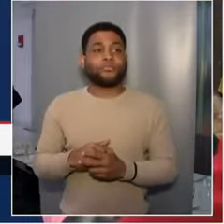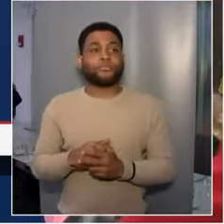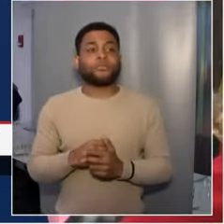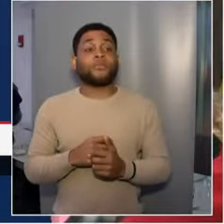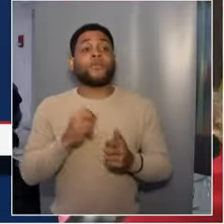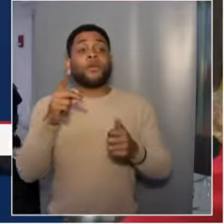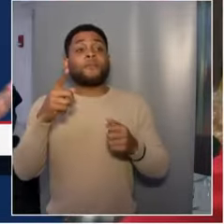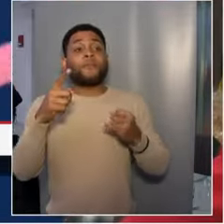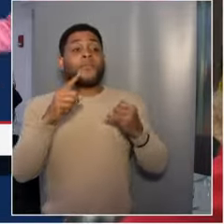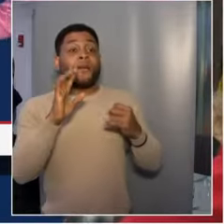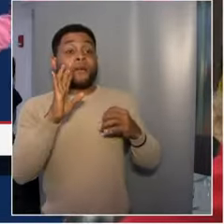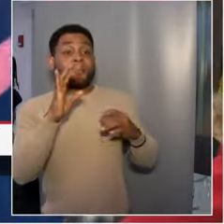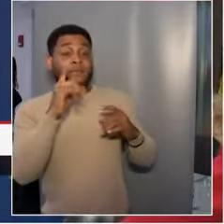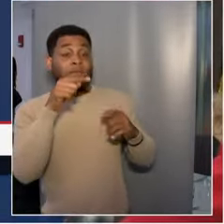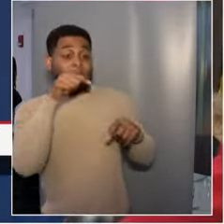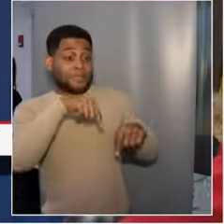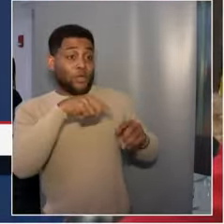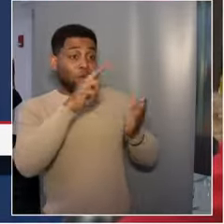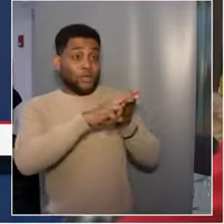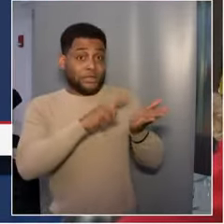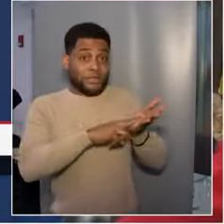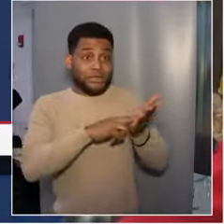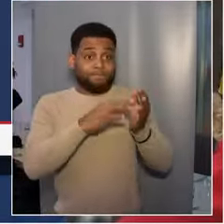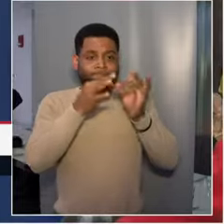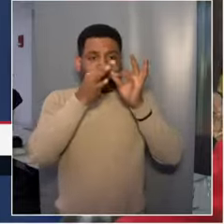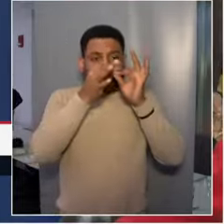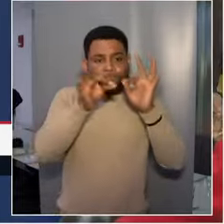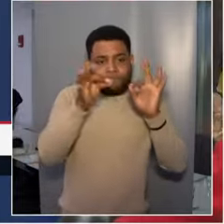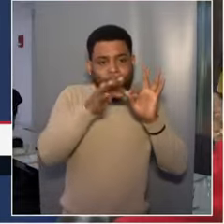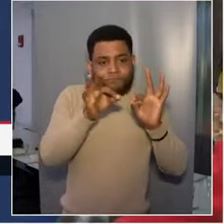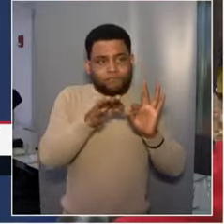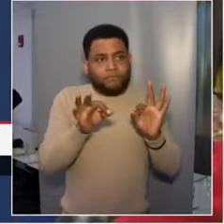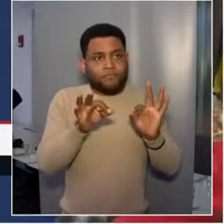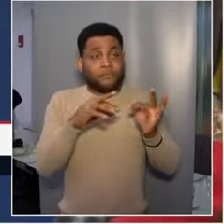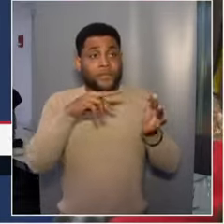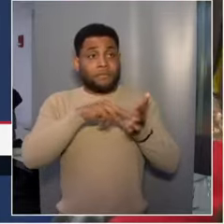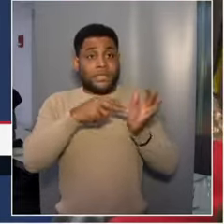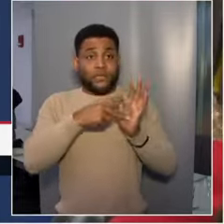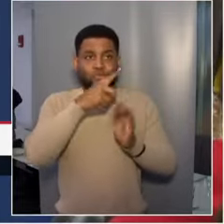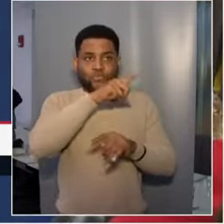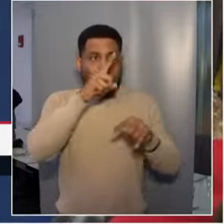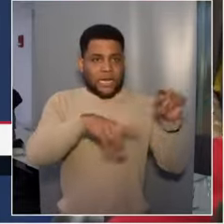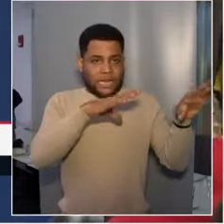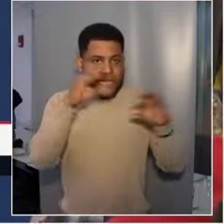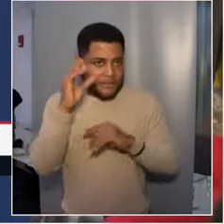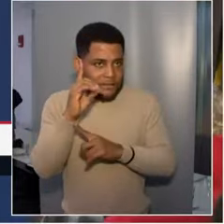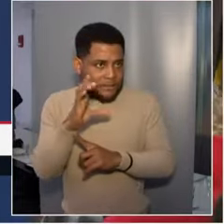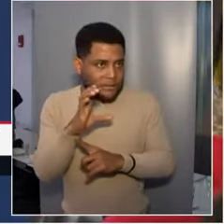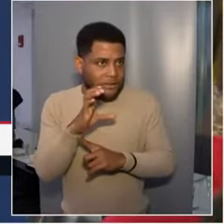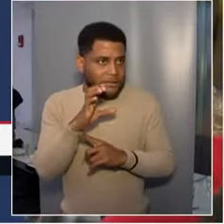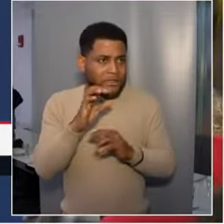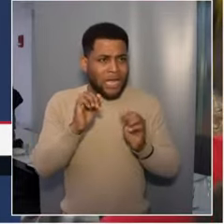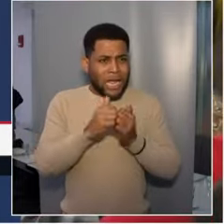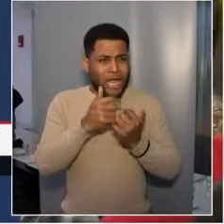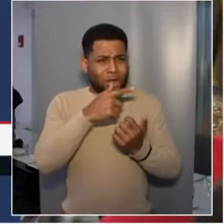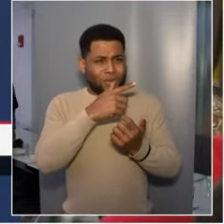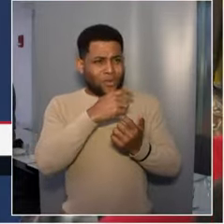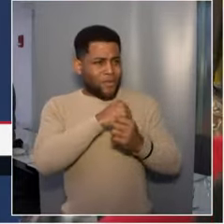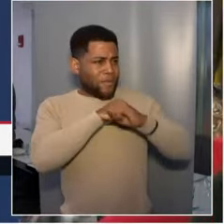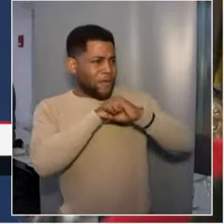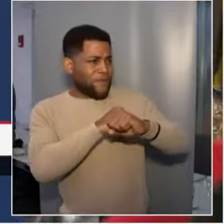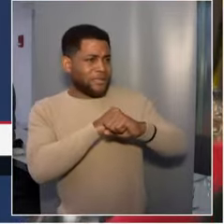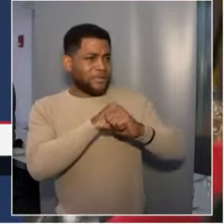agreement that would prevent the team from scoring and leaving DC again before their lease ends? There will be safeguards about that,